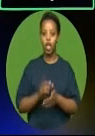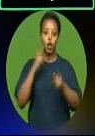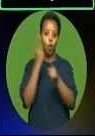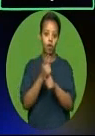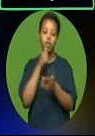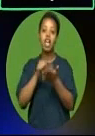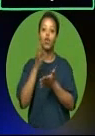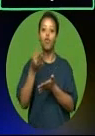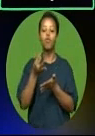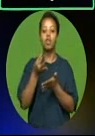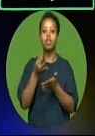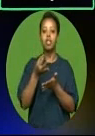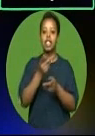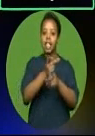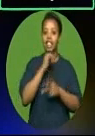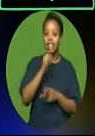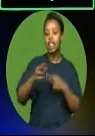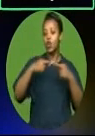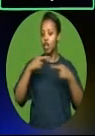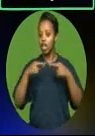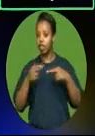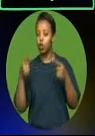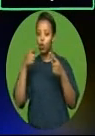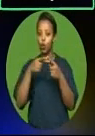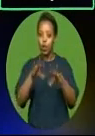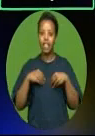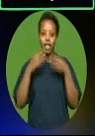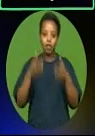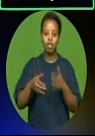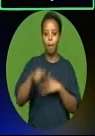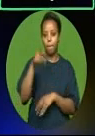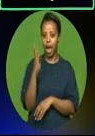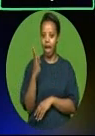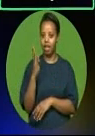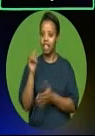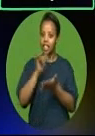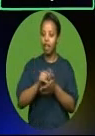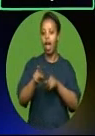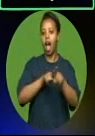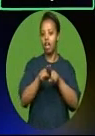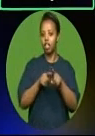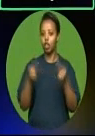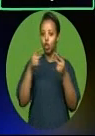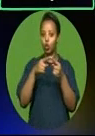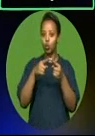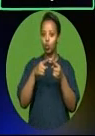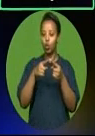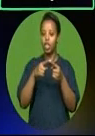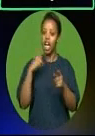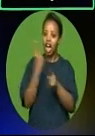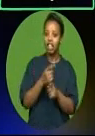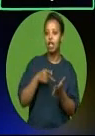Confirmed letter of credit is related to the receiver bank that agrees to guarantee